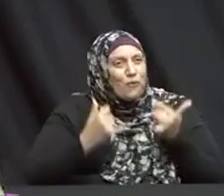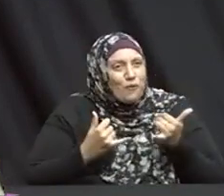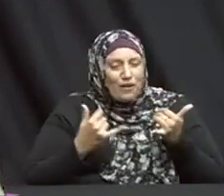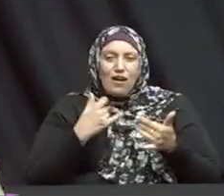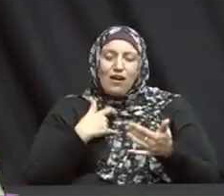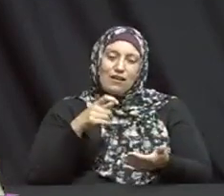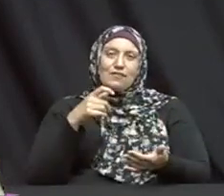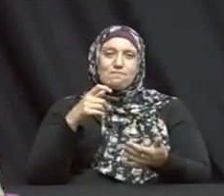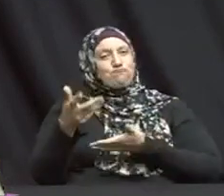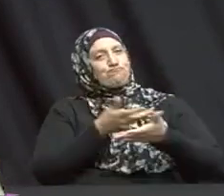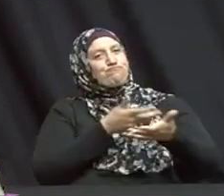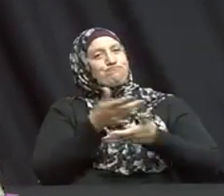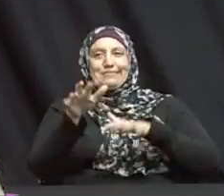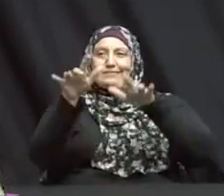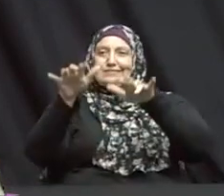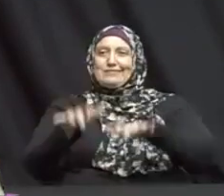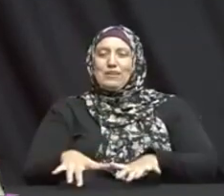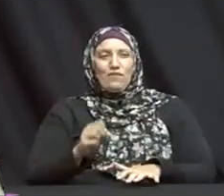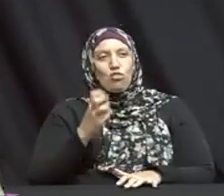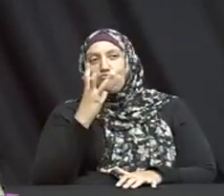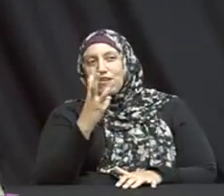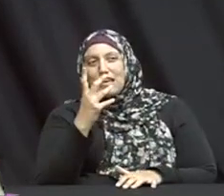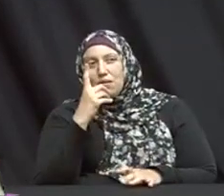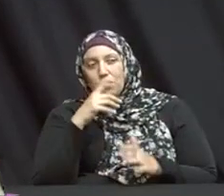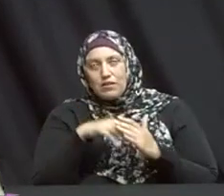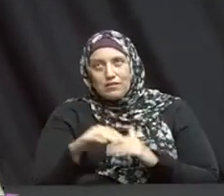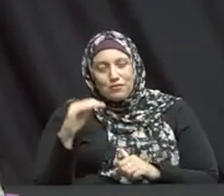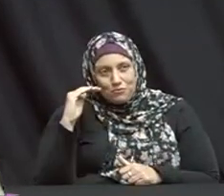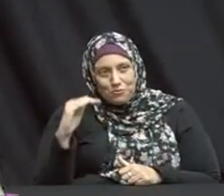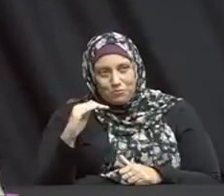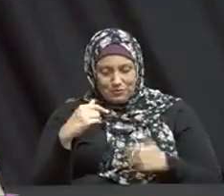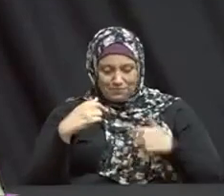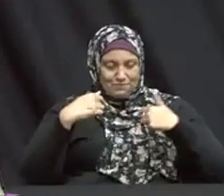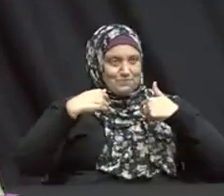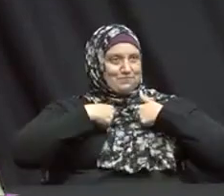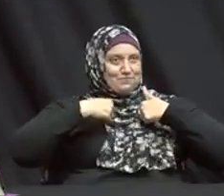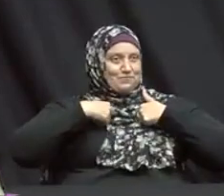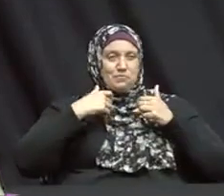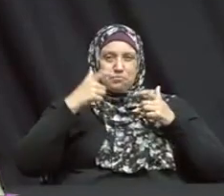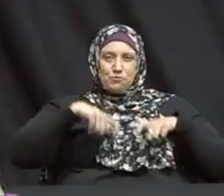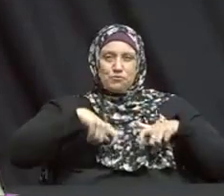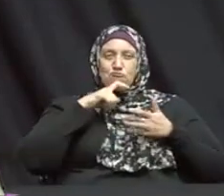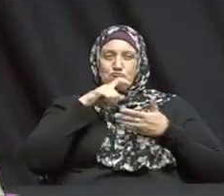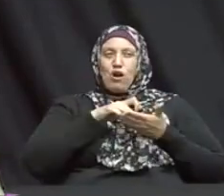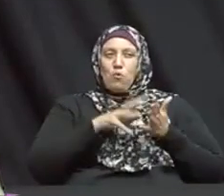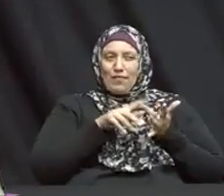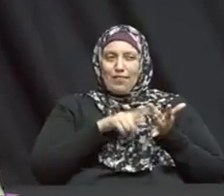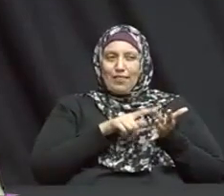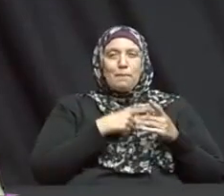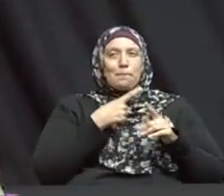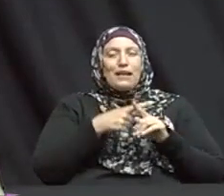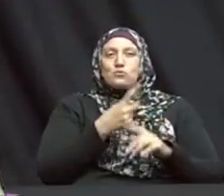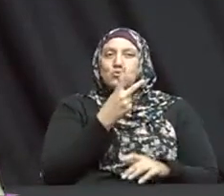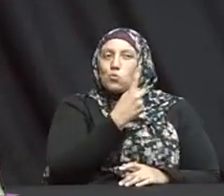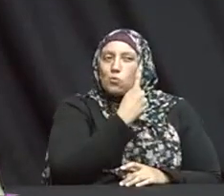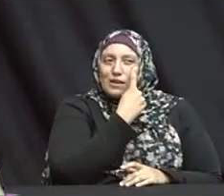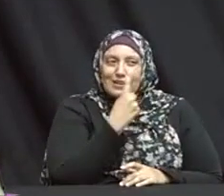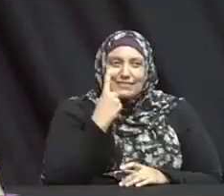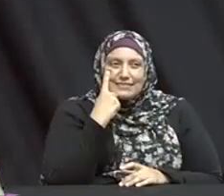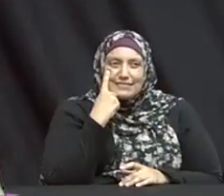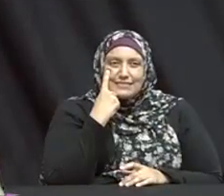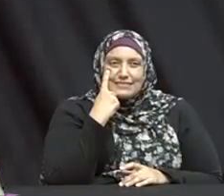there are three people present in the room, the actual testator, as well as two witnesses witnessing each